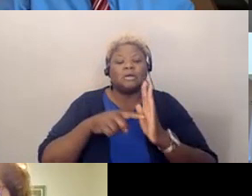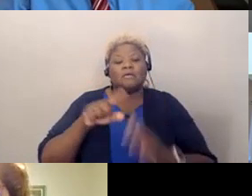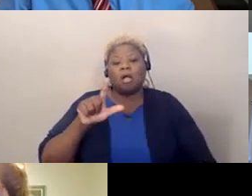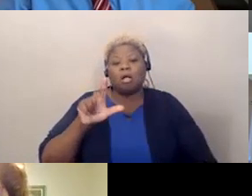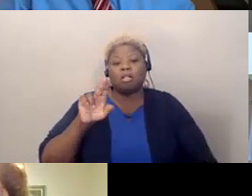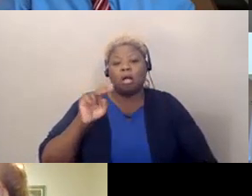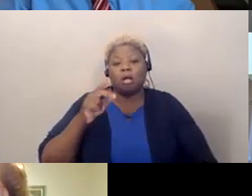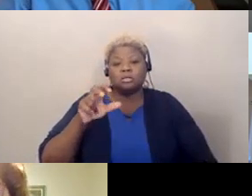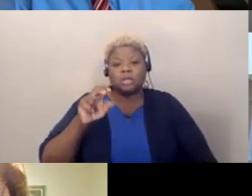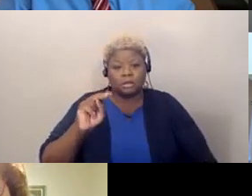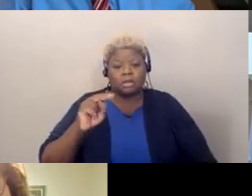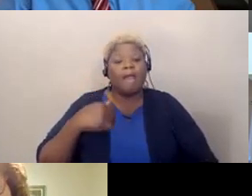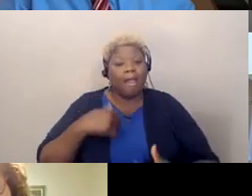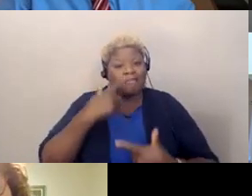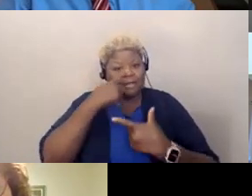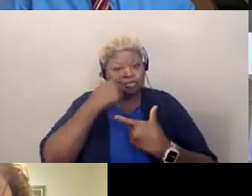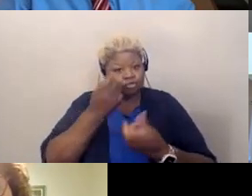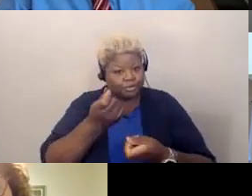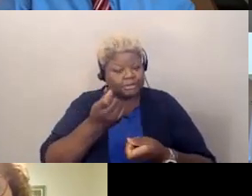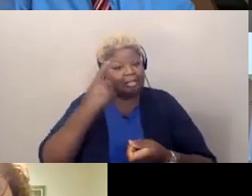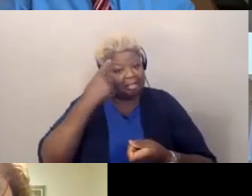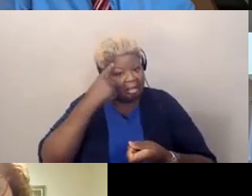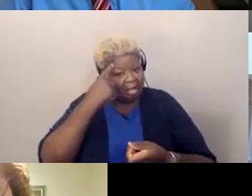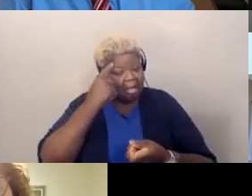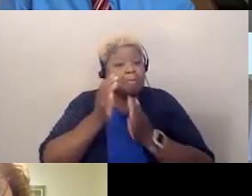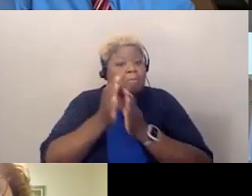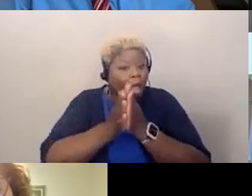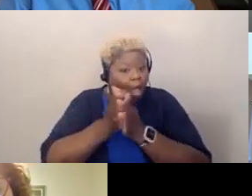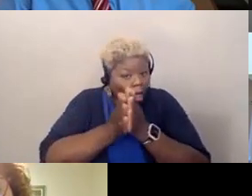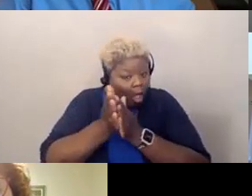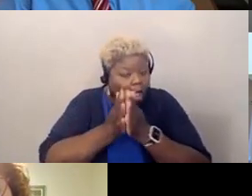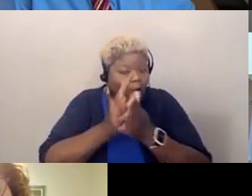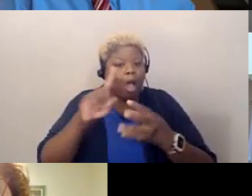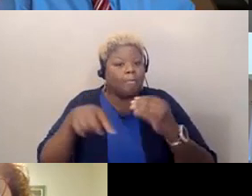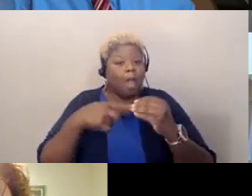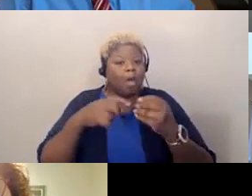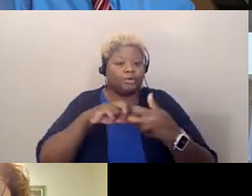think, may have some interest and has been passionate about this issue.